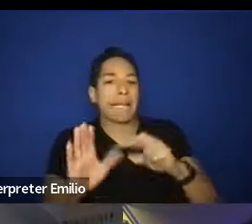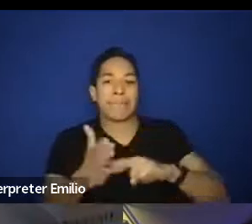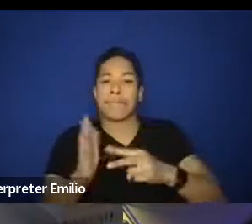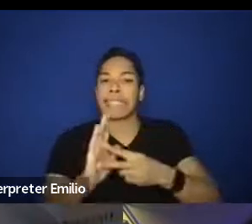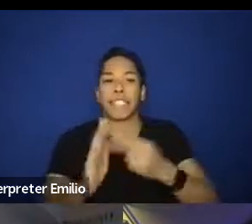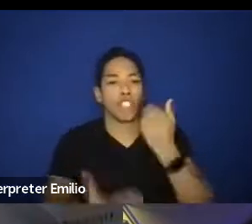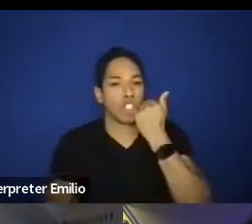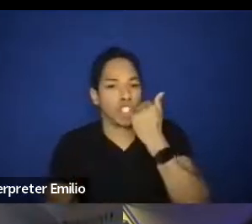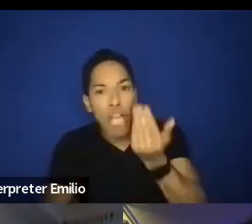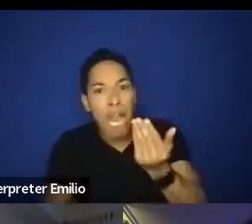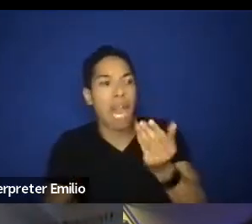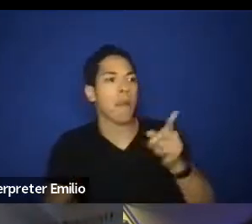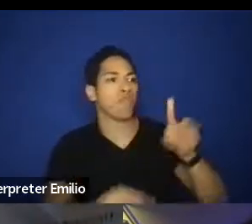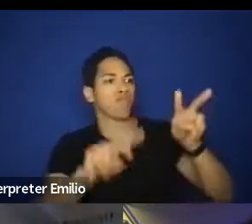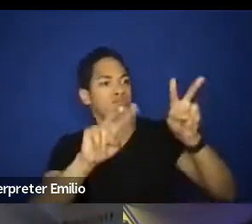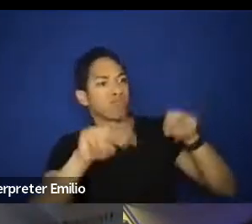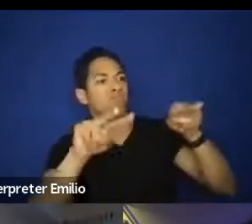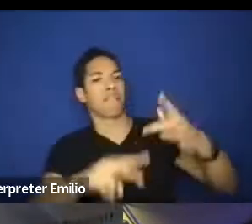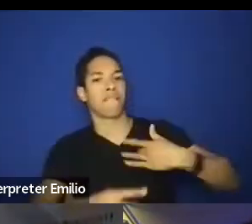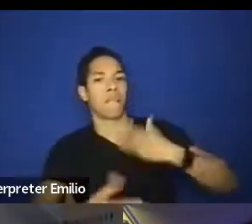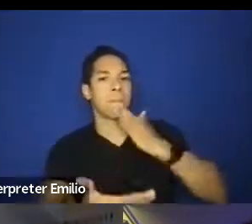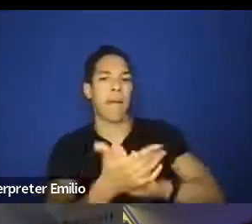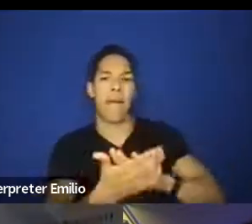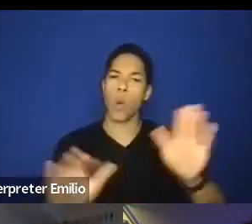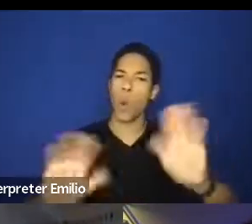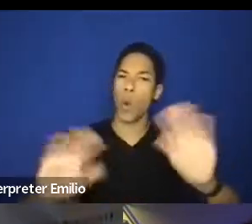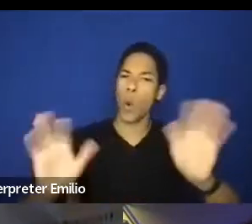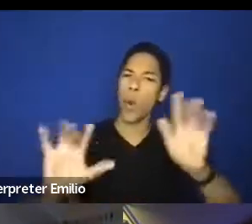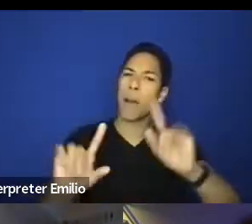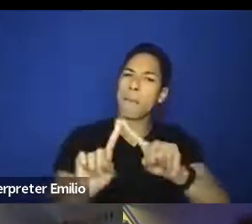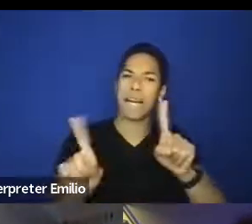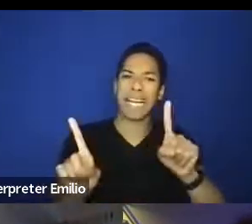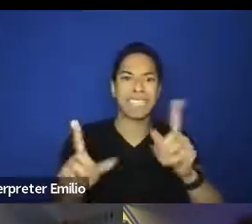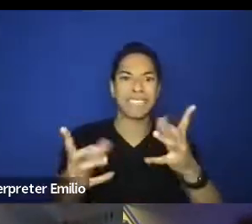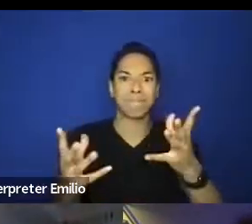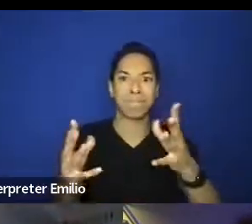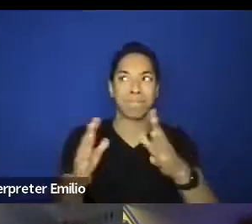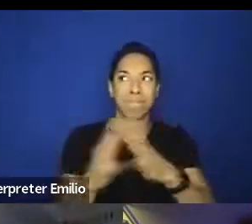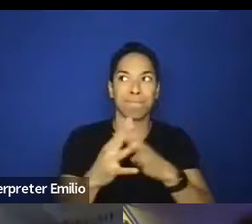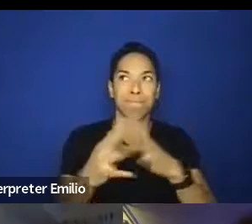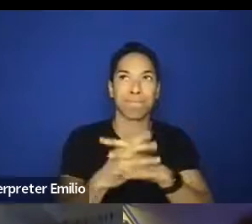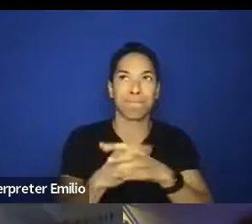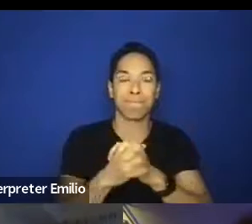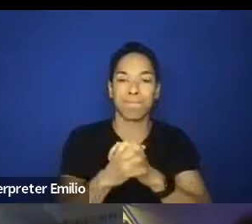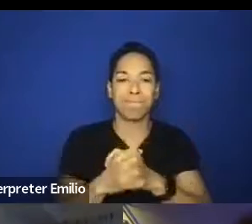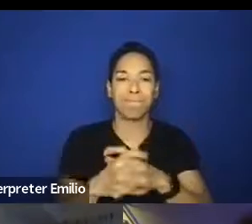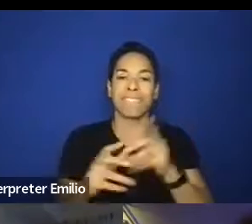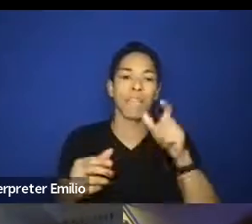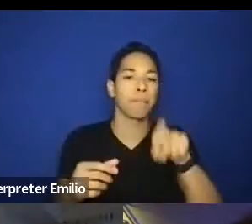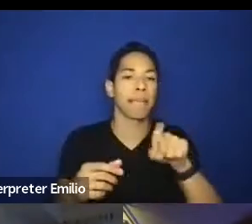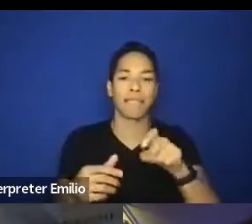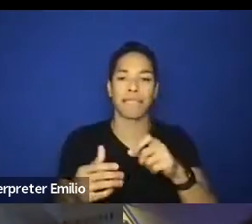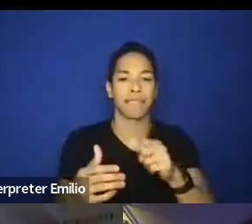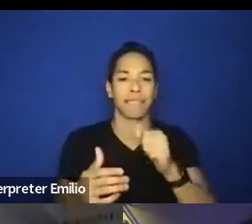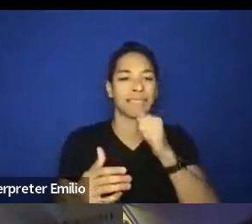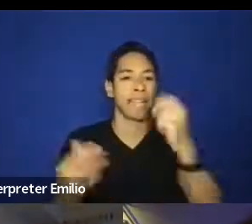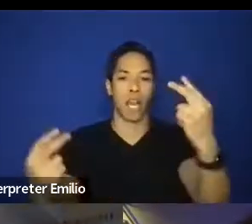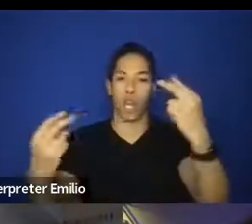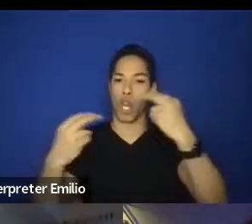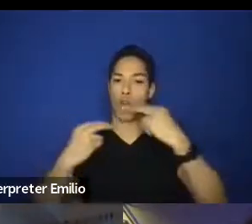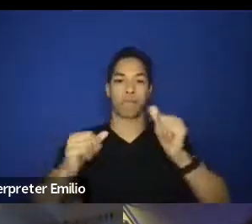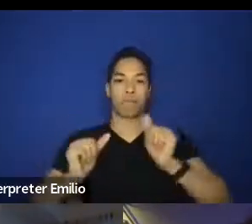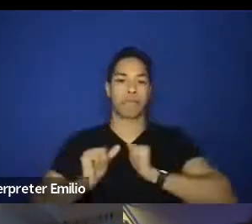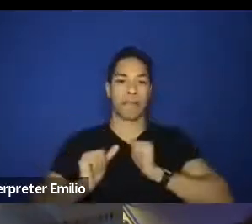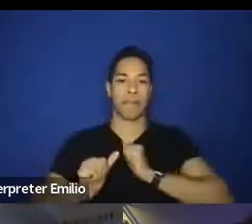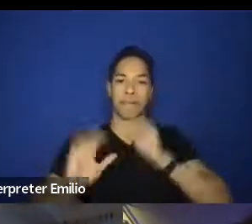feel bad. And I talk about it funny now, but it's one of those things, like, again, decentering ourselves. Yeah. Looking outside of the scope